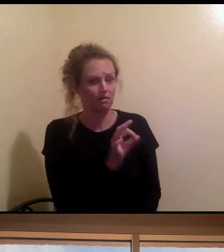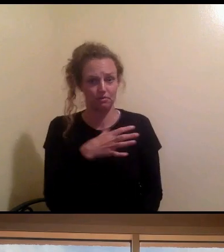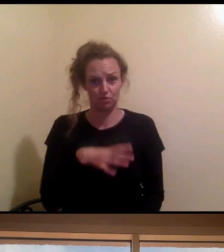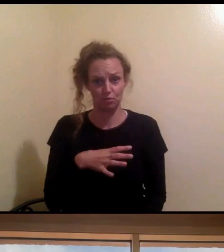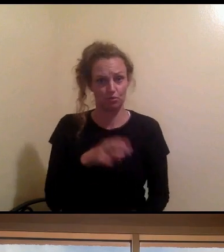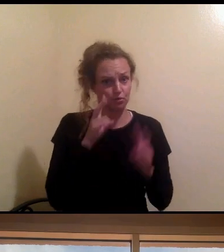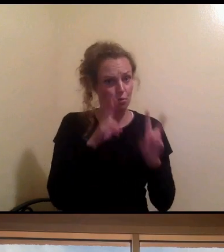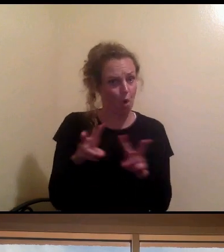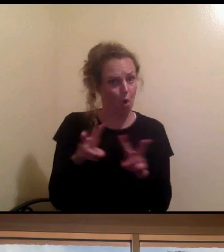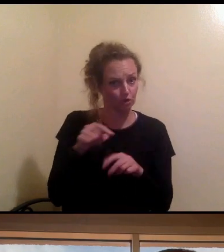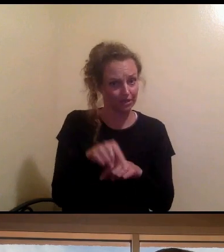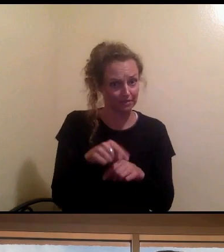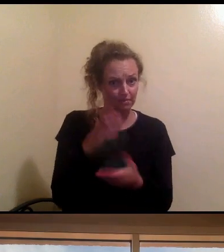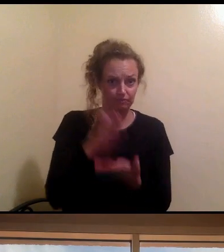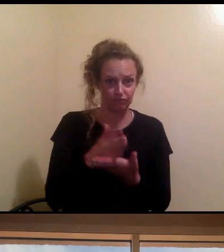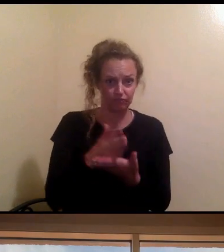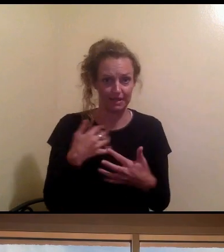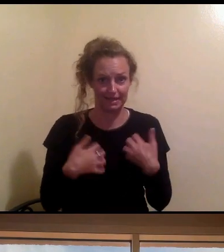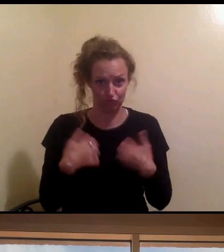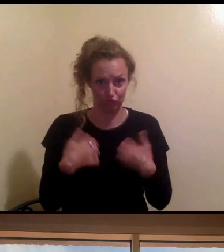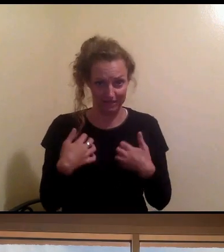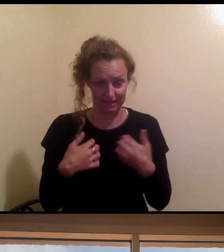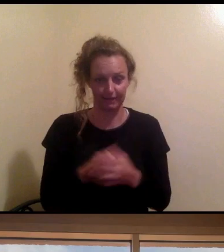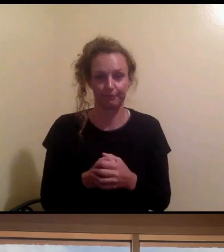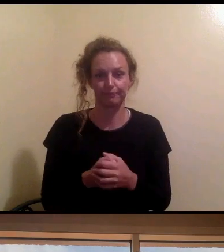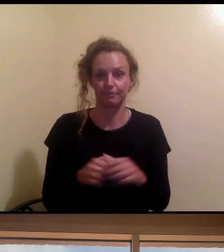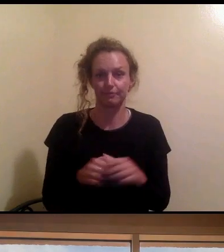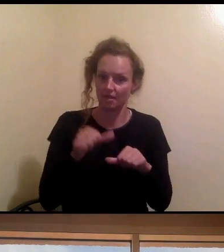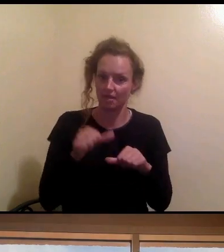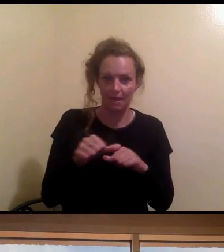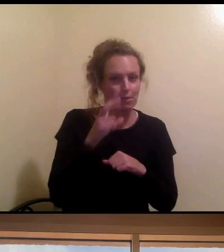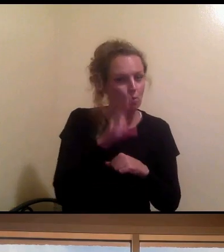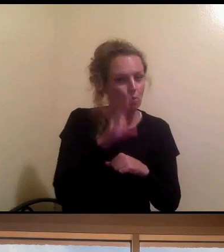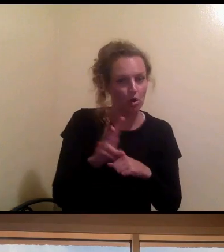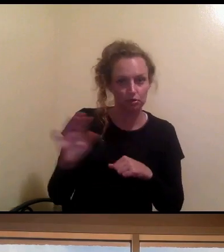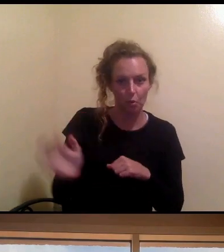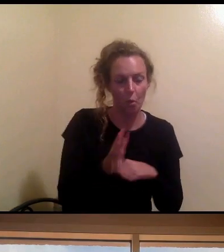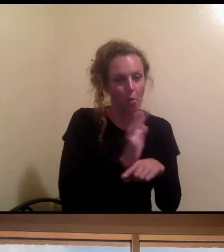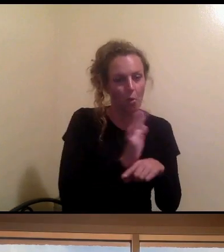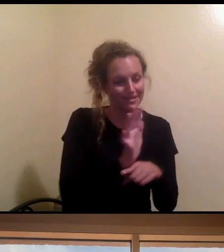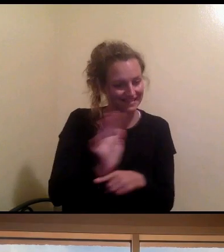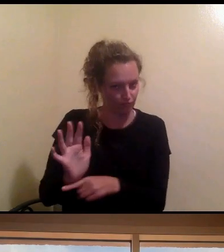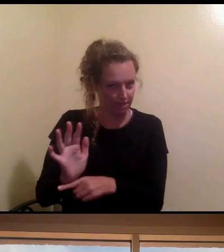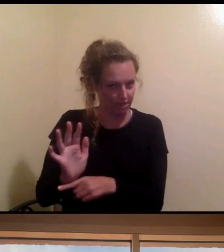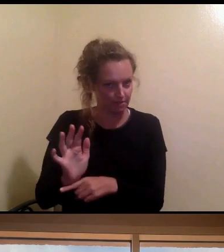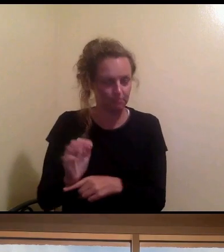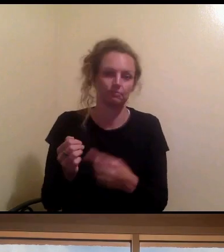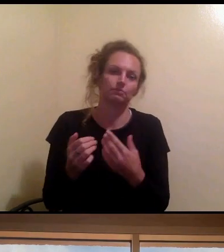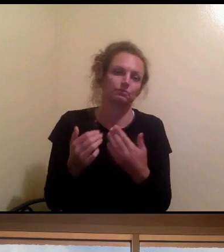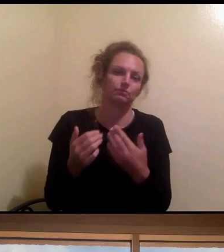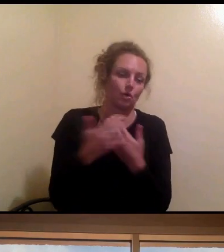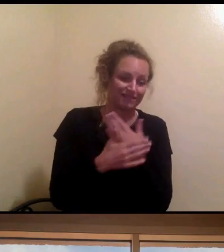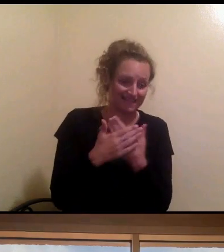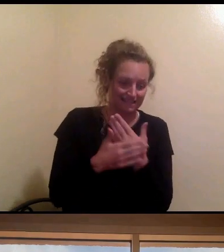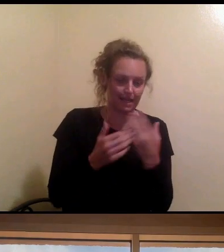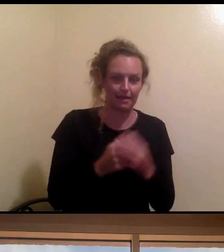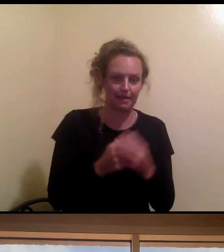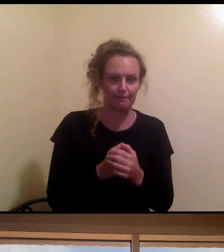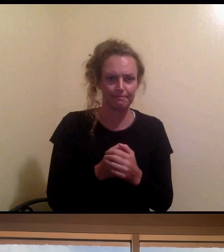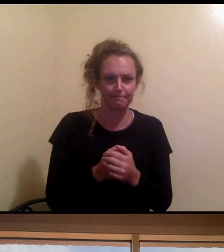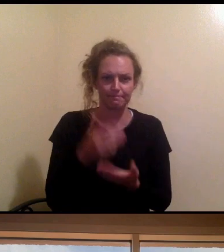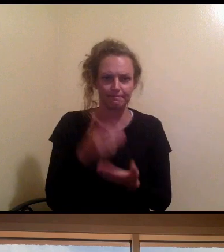episode, and then we watched the entire rest of the series that Saturday. And it had a really big impact on her and on me. Just from